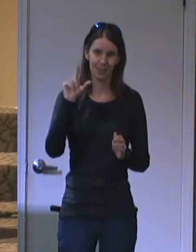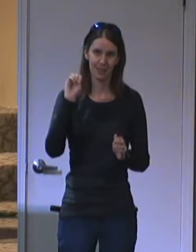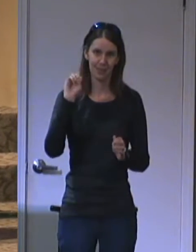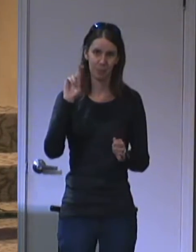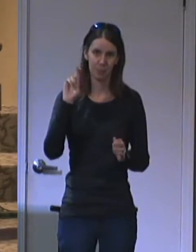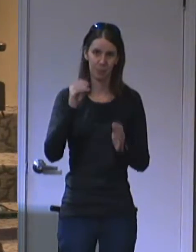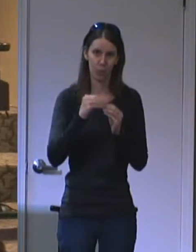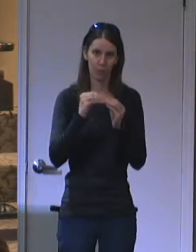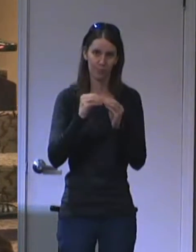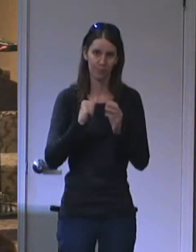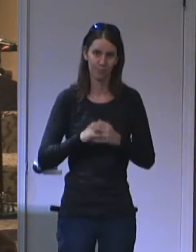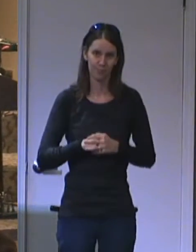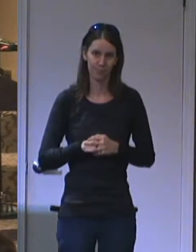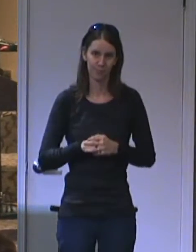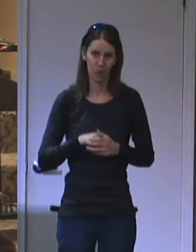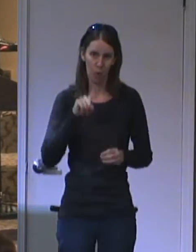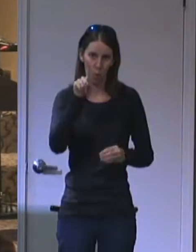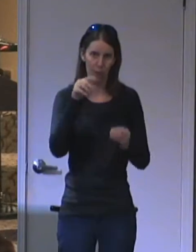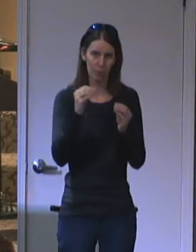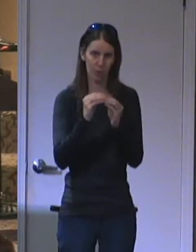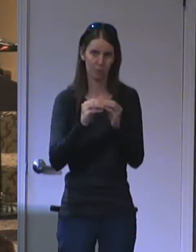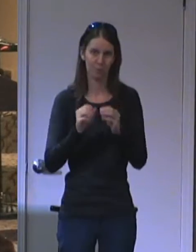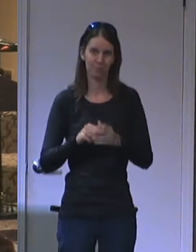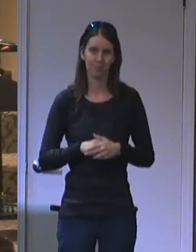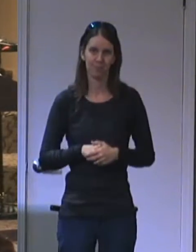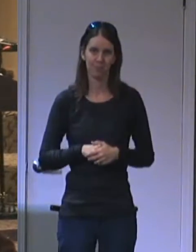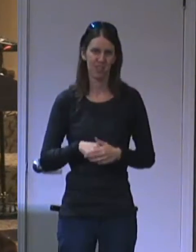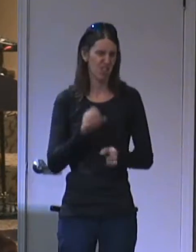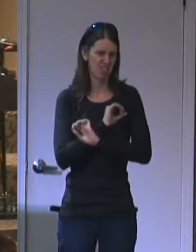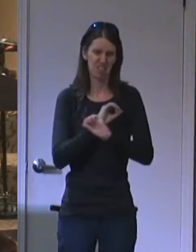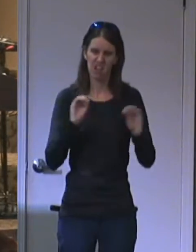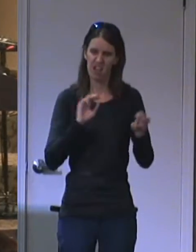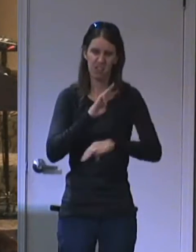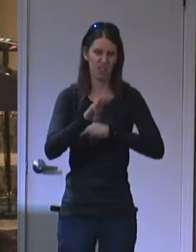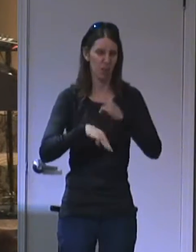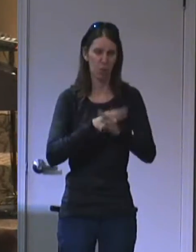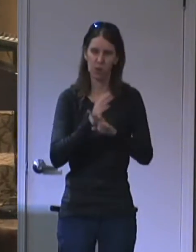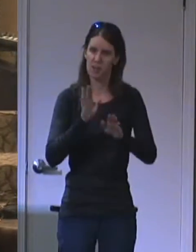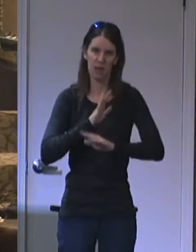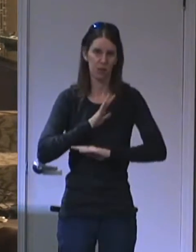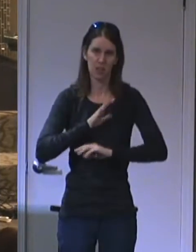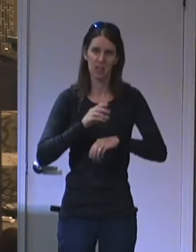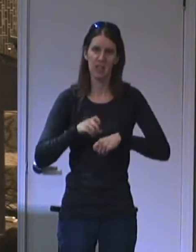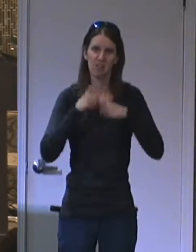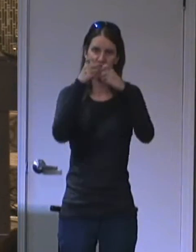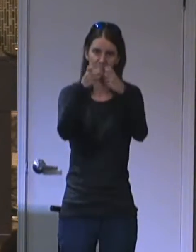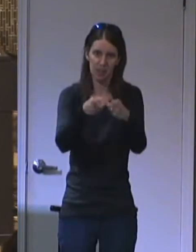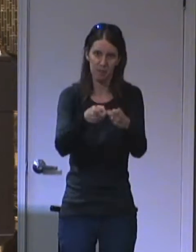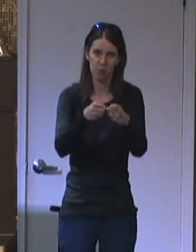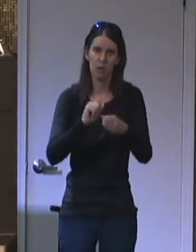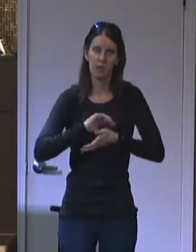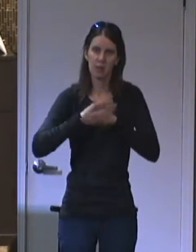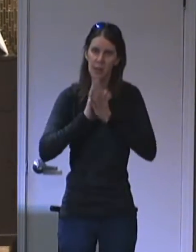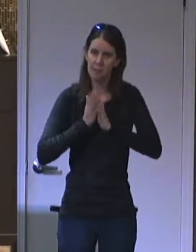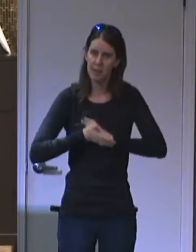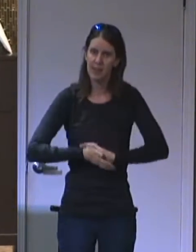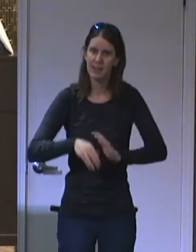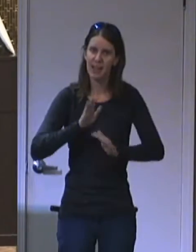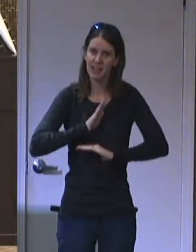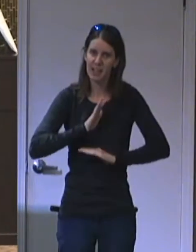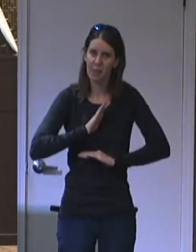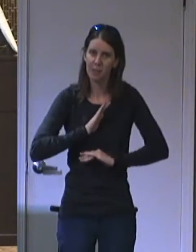Never enough. There is nothing this world has to offer that will bring you the kind of peace